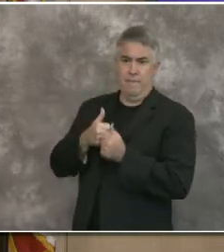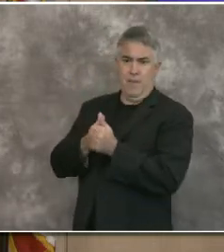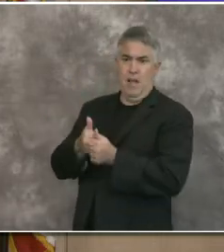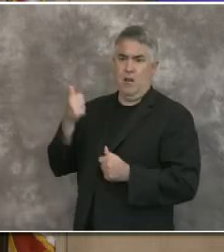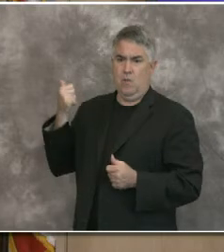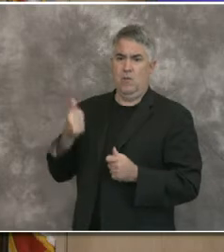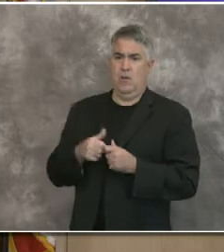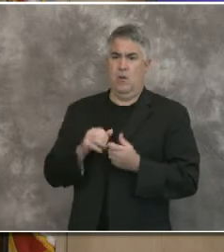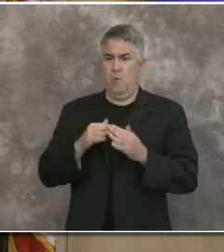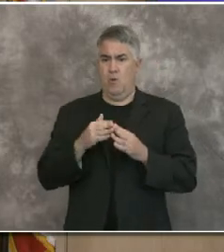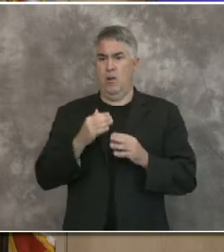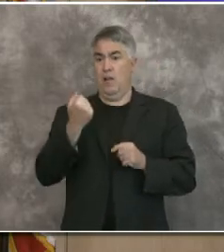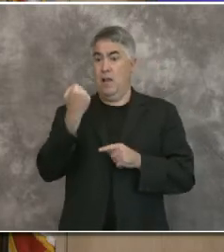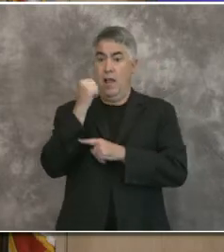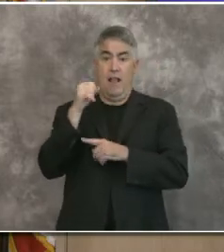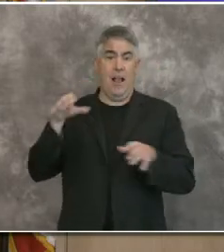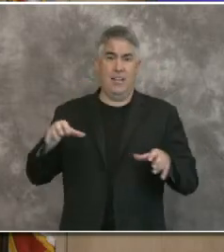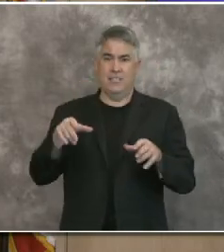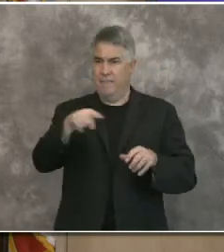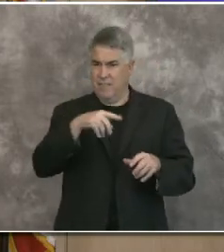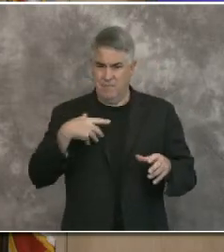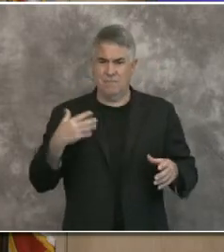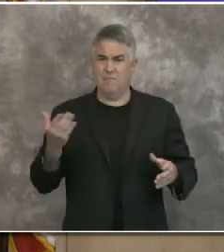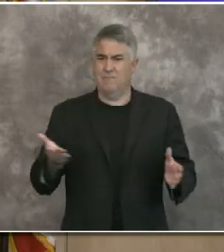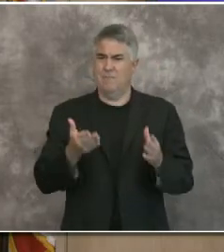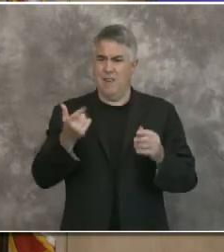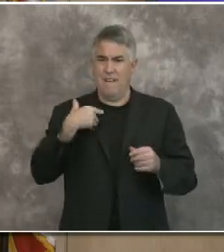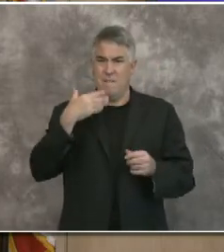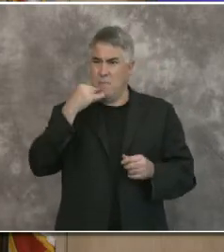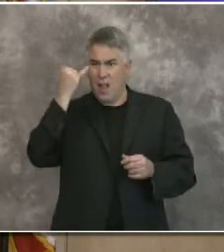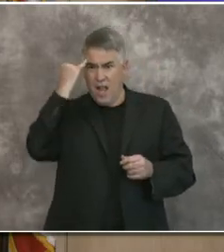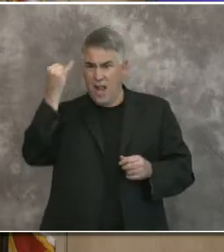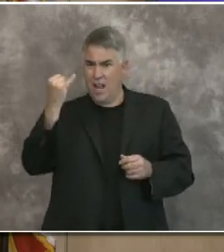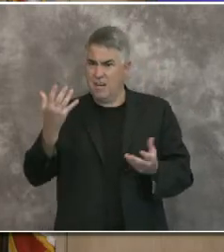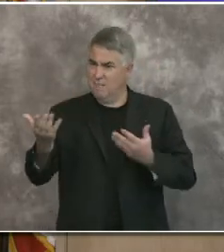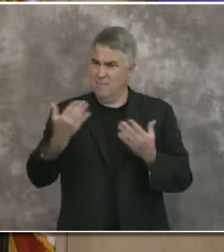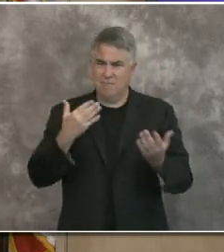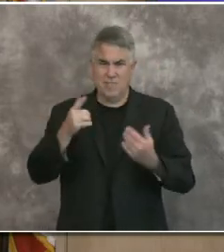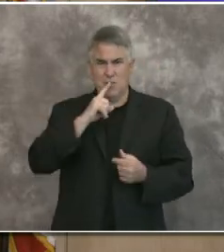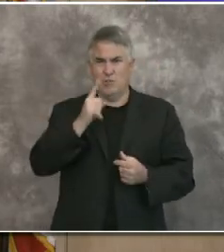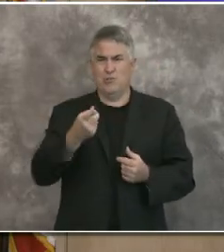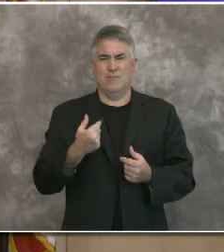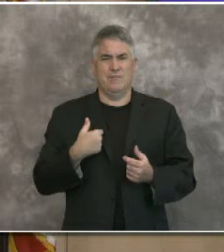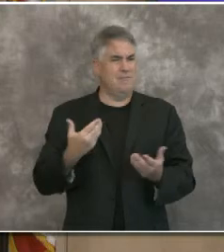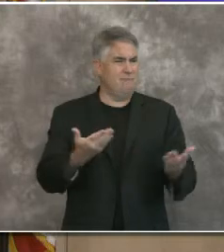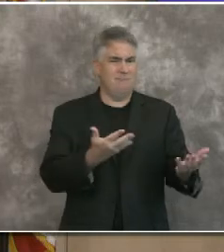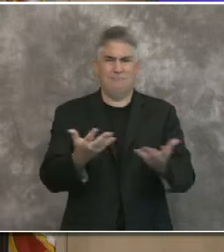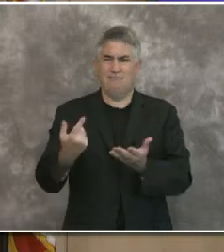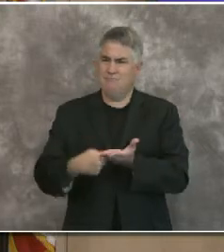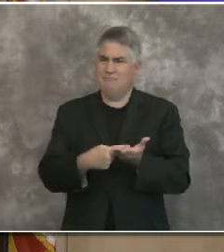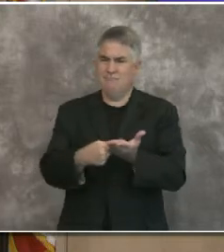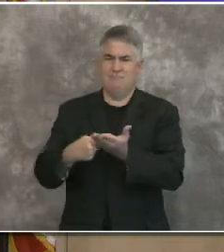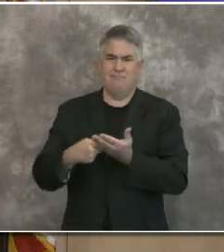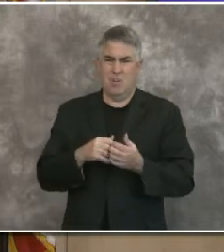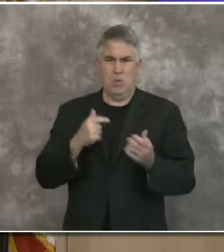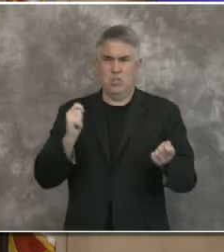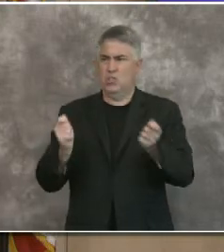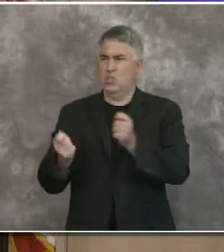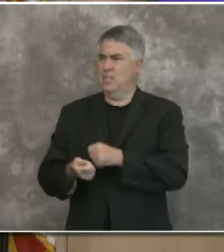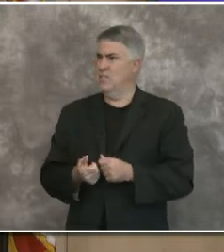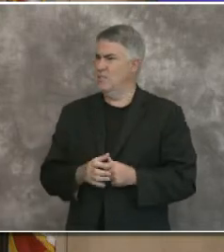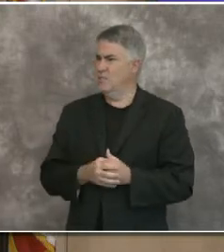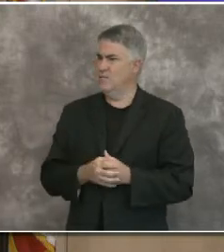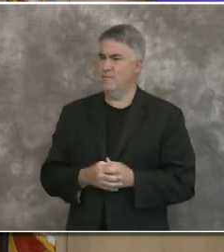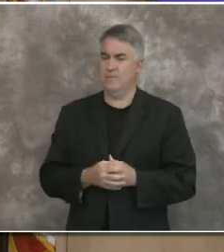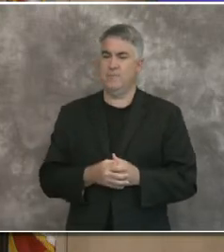that we've seen have better ideas, better suggestions, I'm all ears and I want to work with them to try to make those changes.